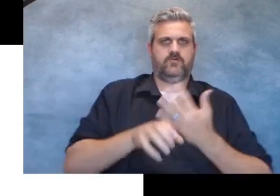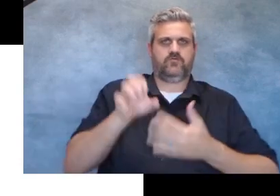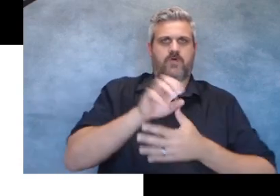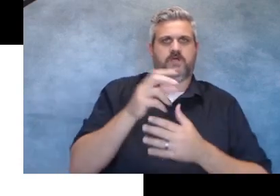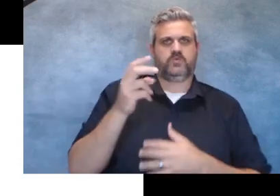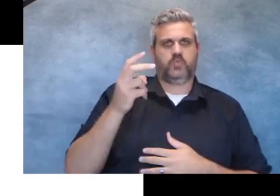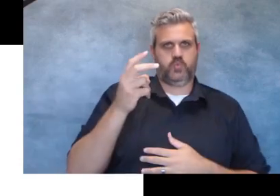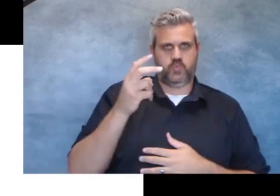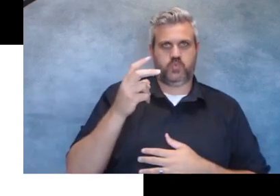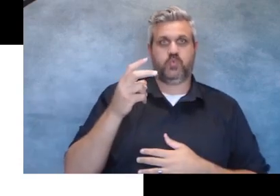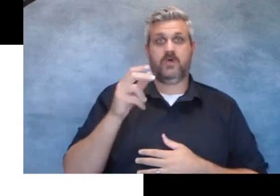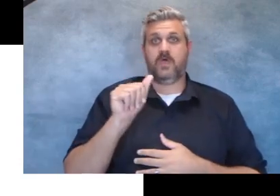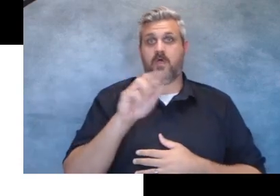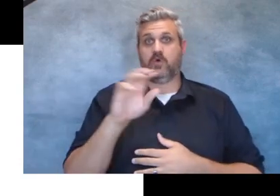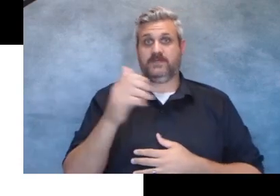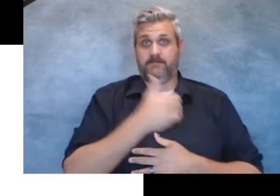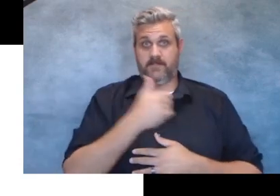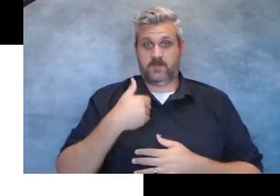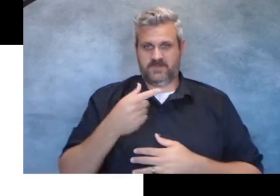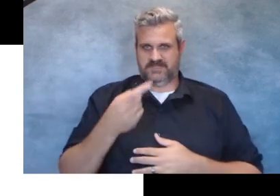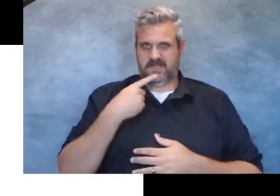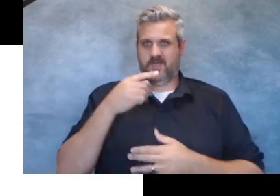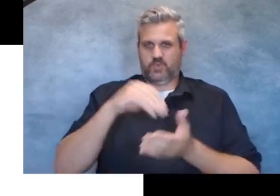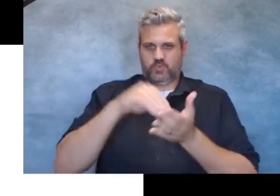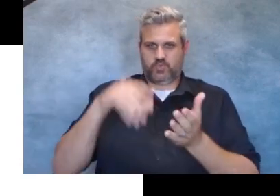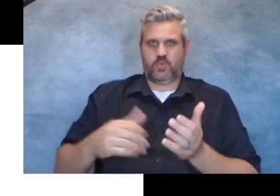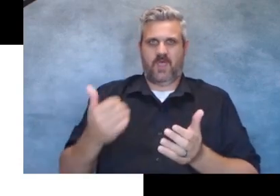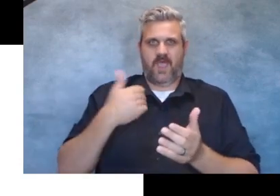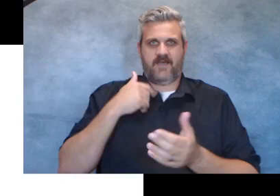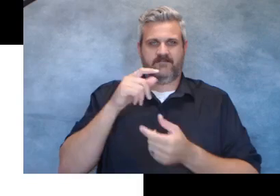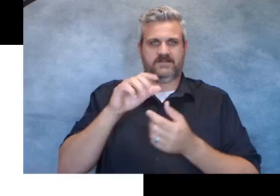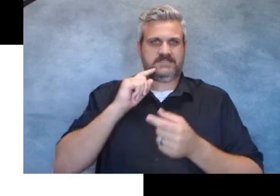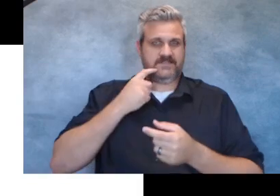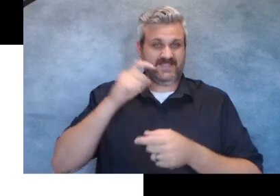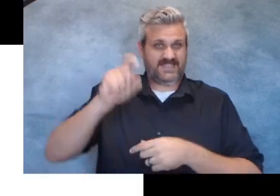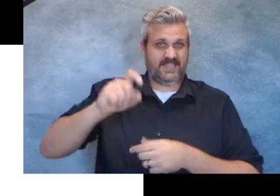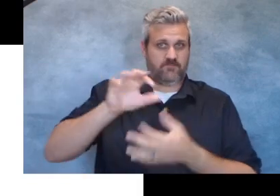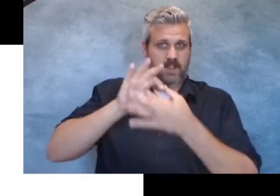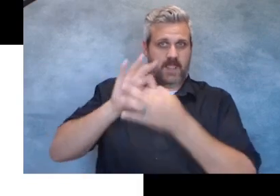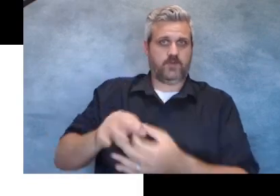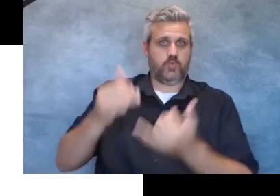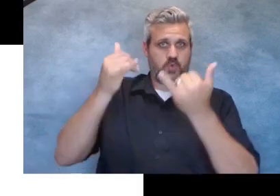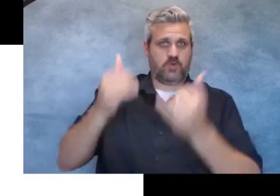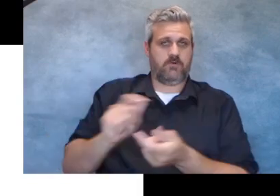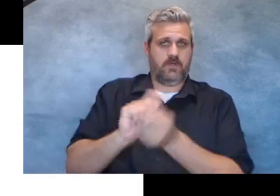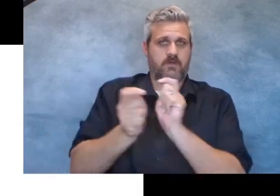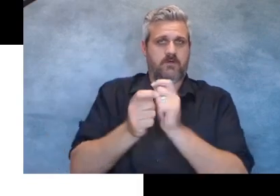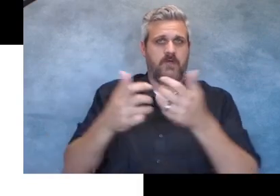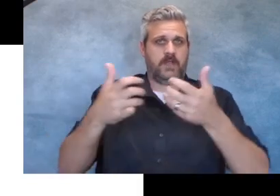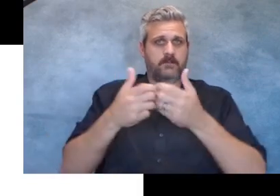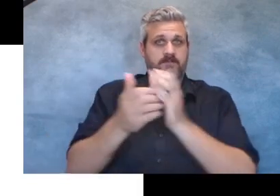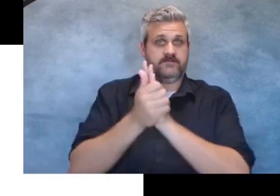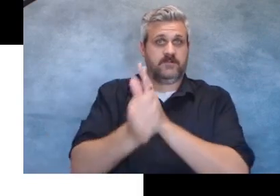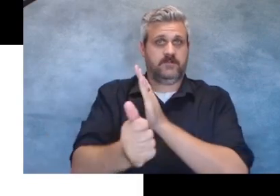describe the student as a student who has significant needs related to his current adaptive skills.